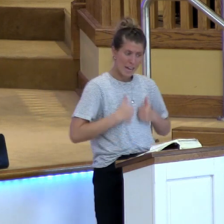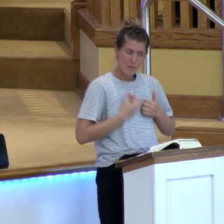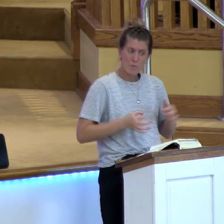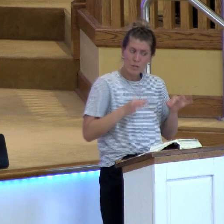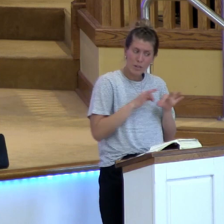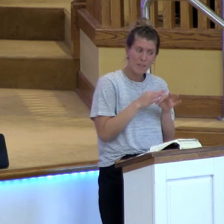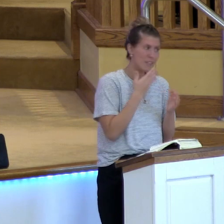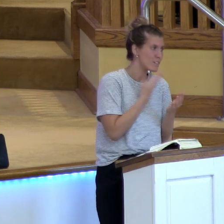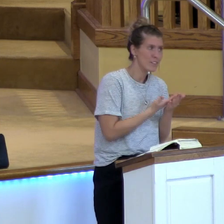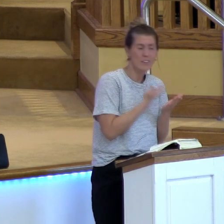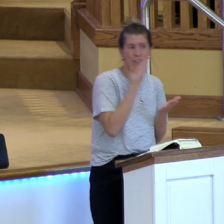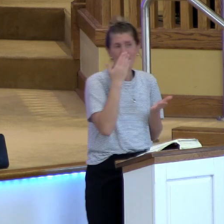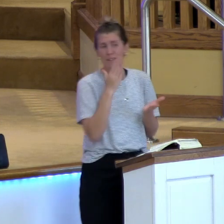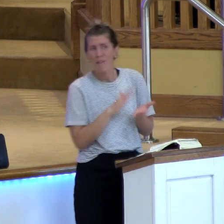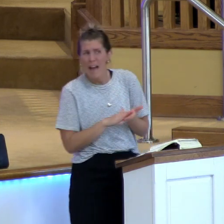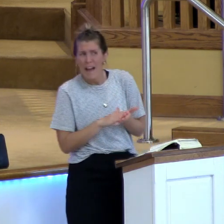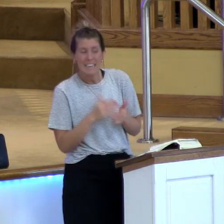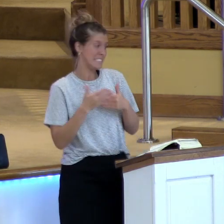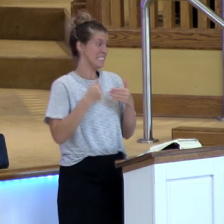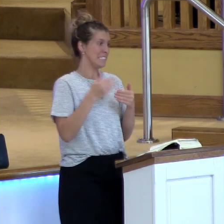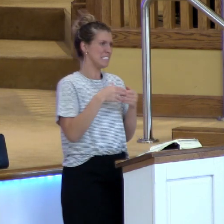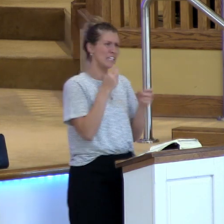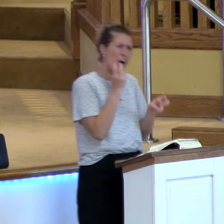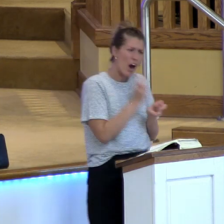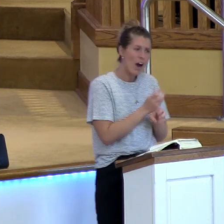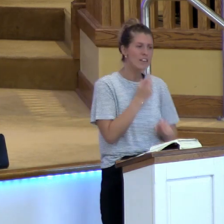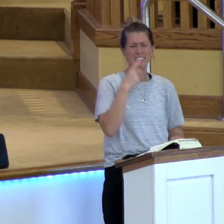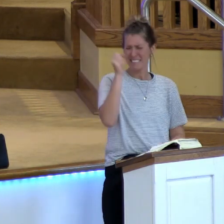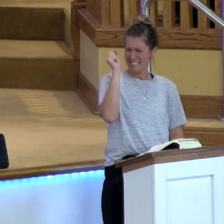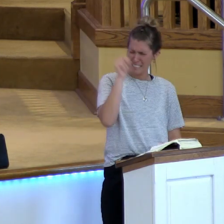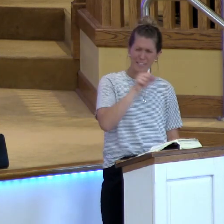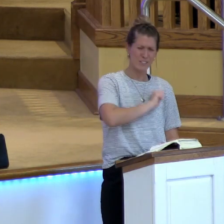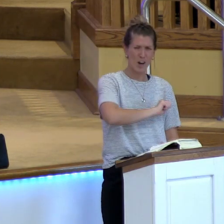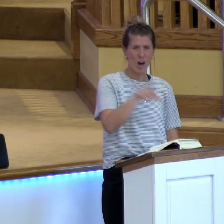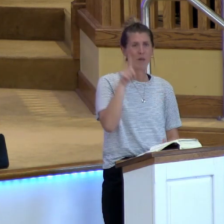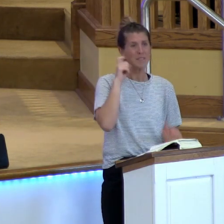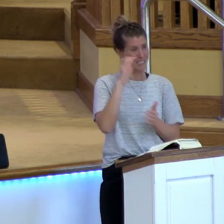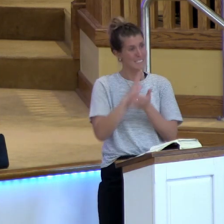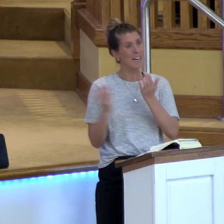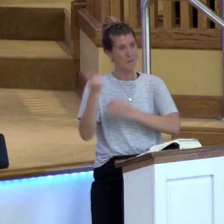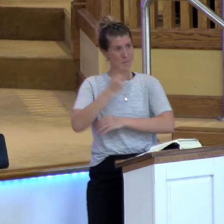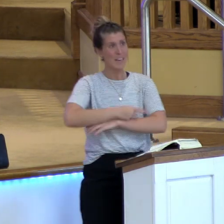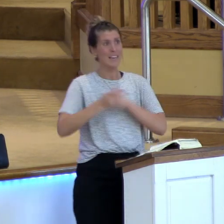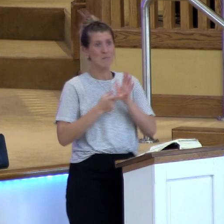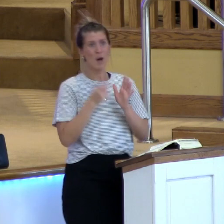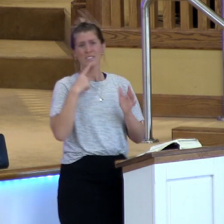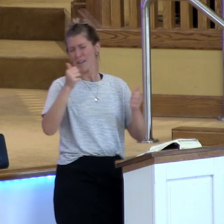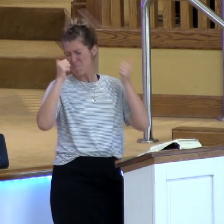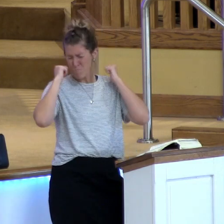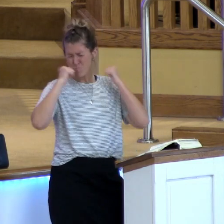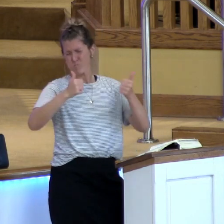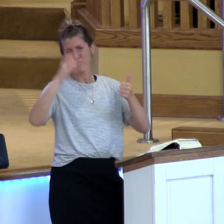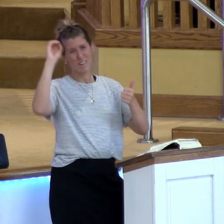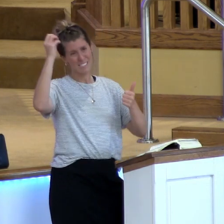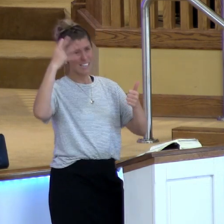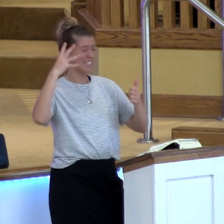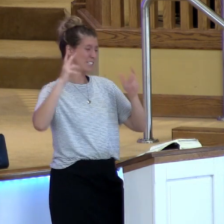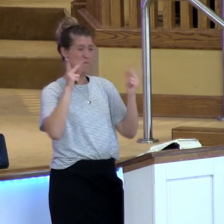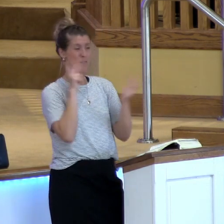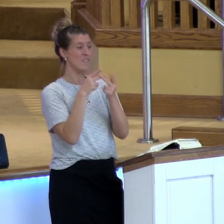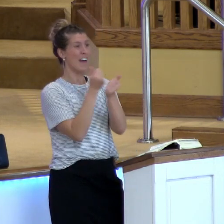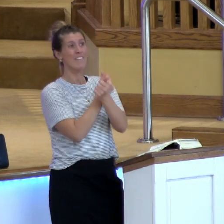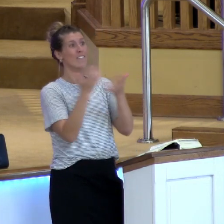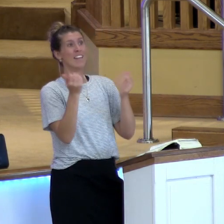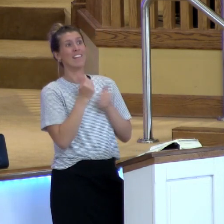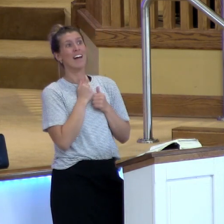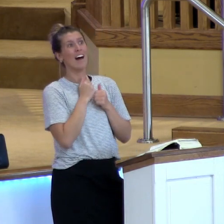it good or was it bad? Was it tough or was it easy? He'd say yes to all of it. Because there were days when Paul said it was sunshine and everybody wanted his autograph. And there were